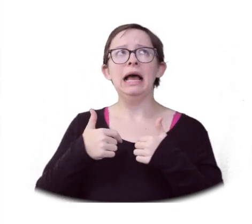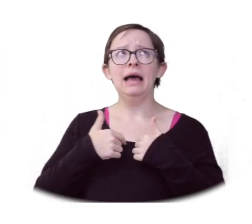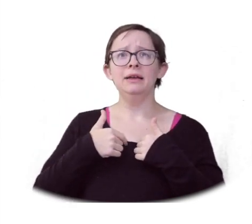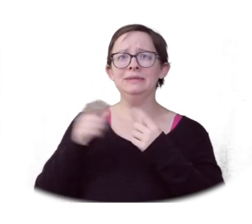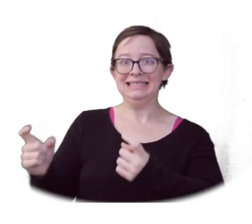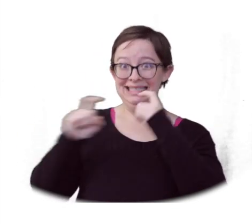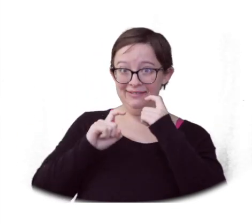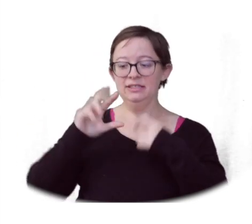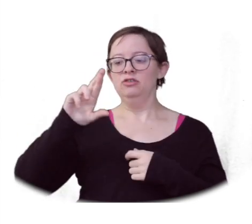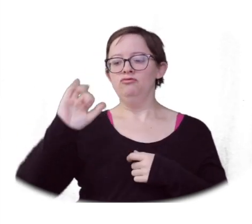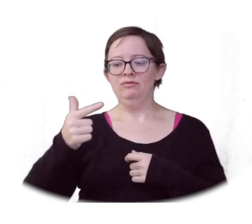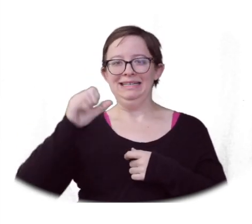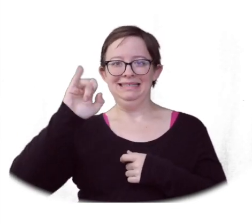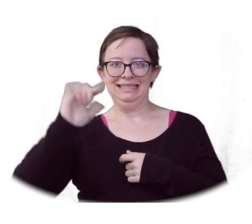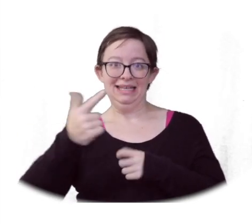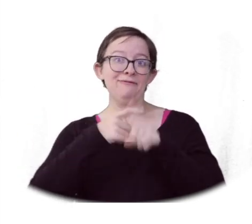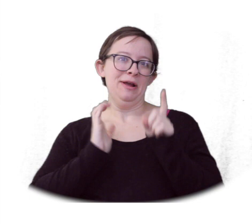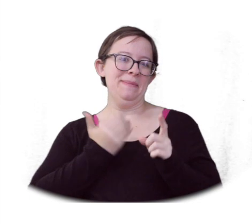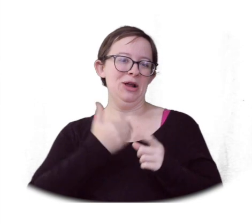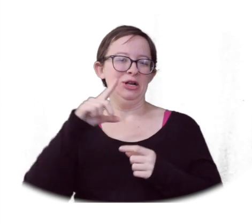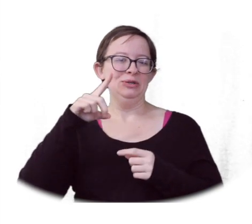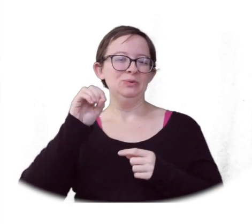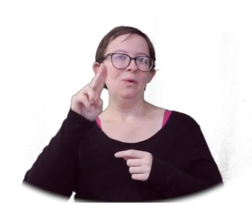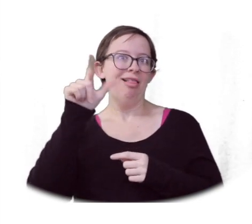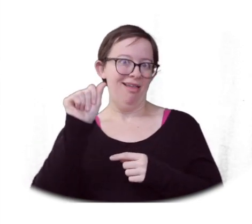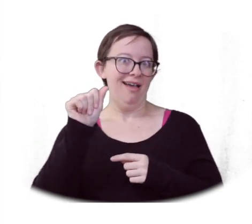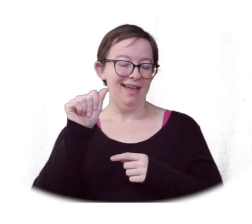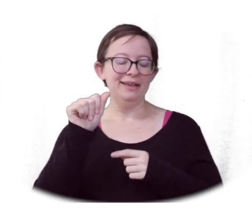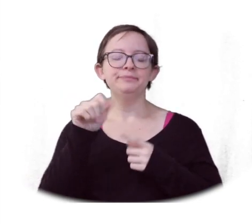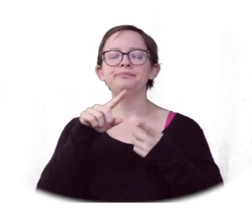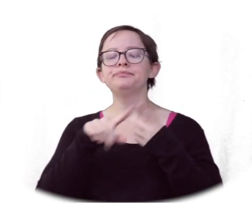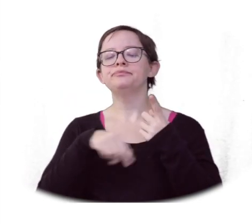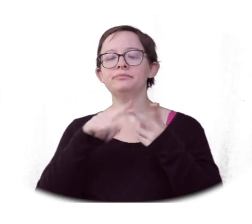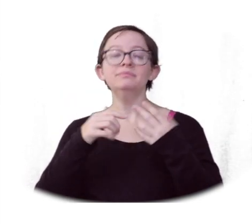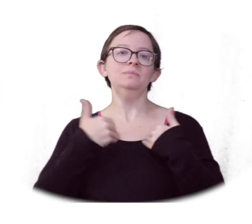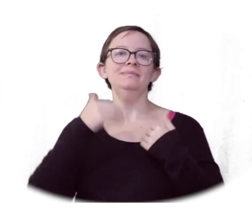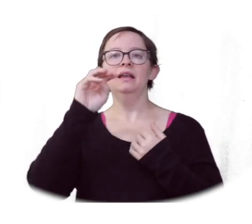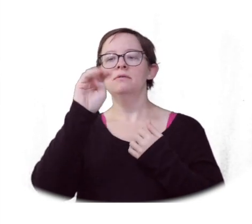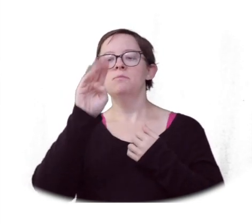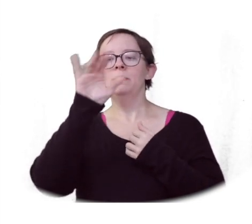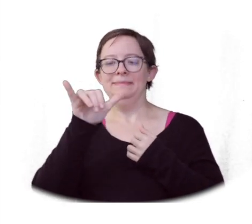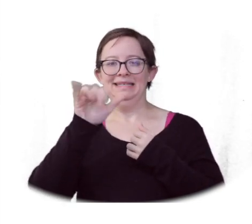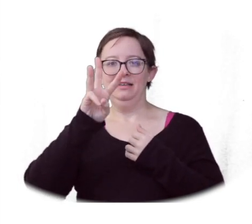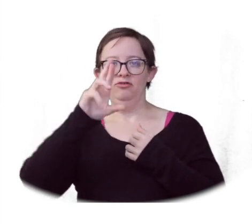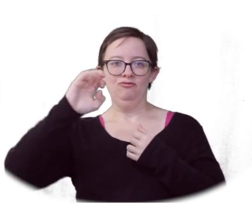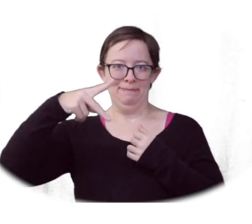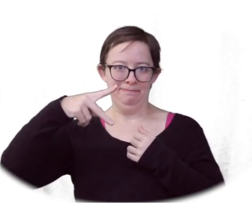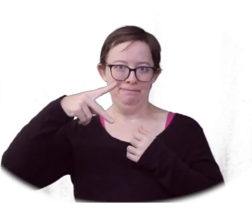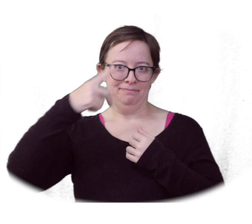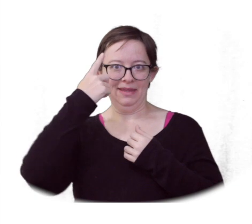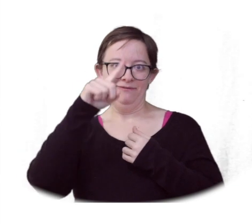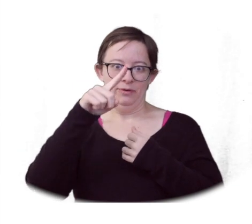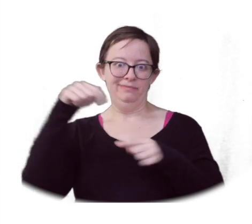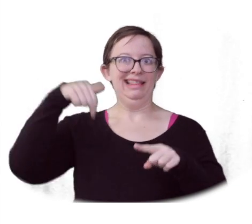I was gifted the ring sling that I have actually from our doula. And then we had a Moby wrap